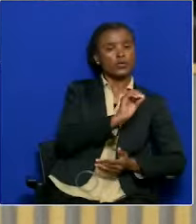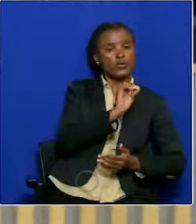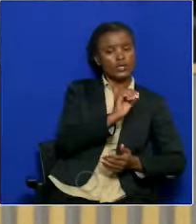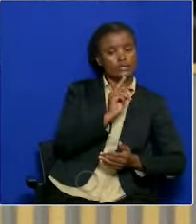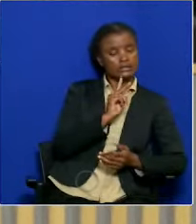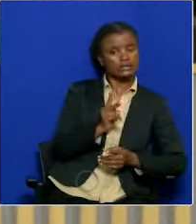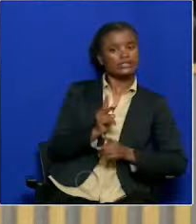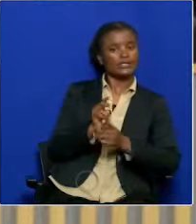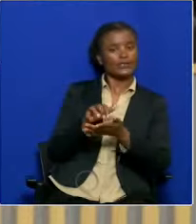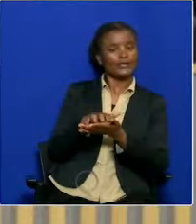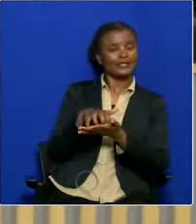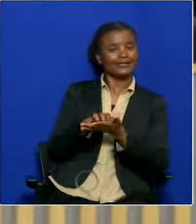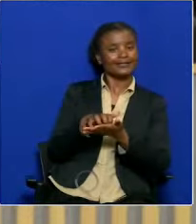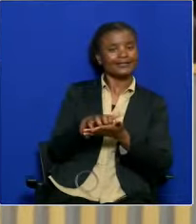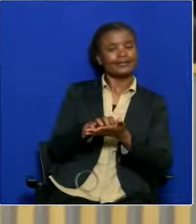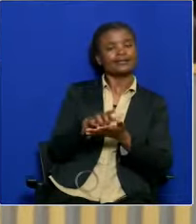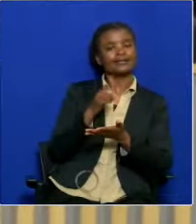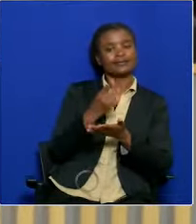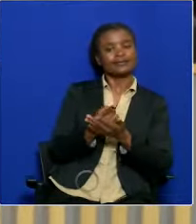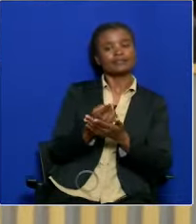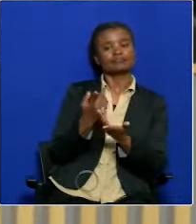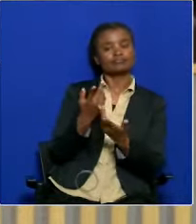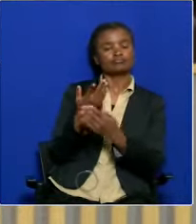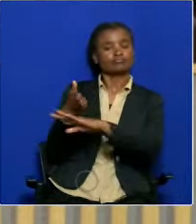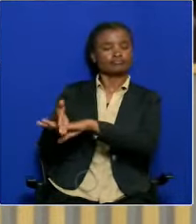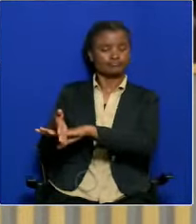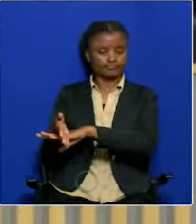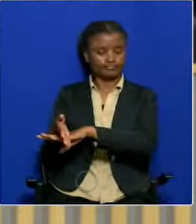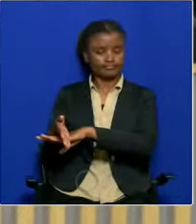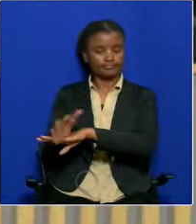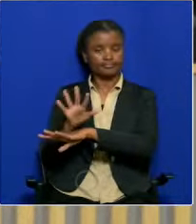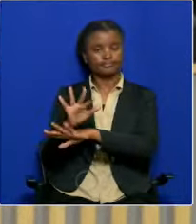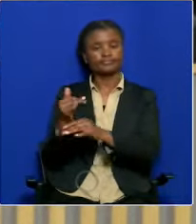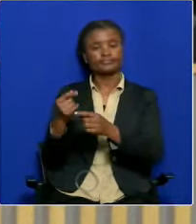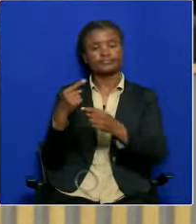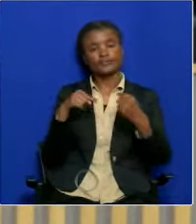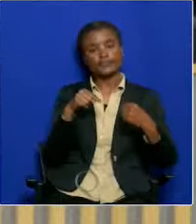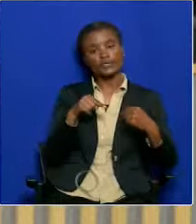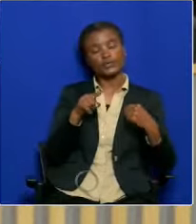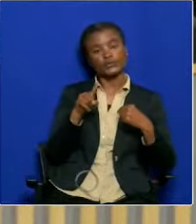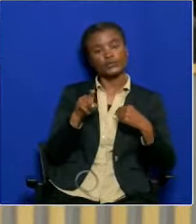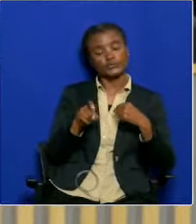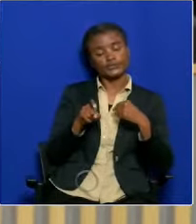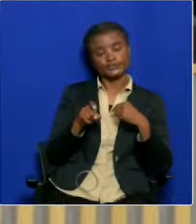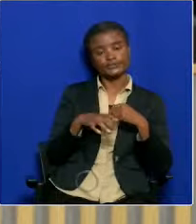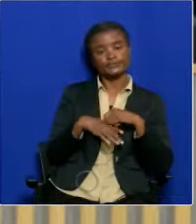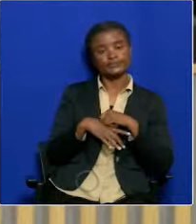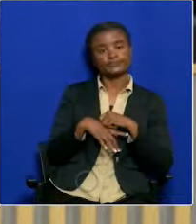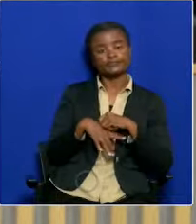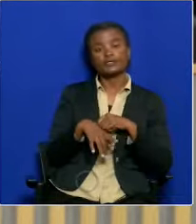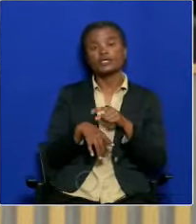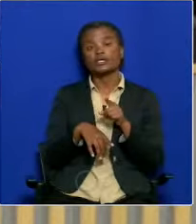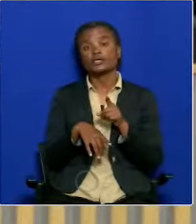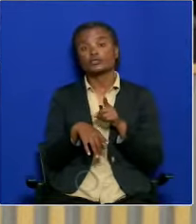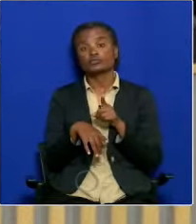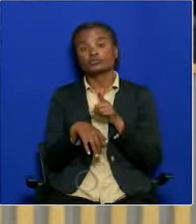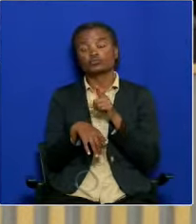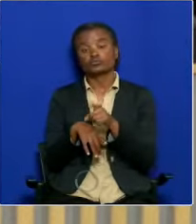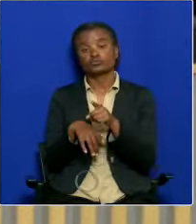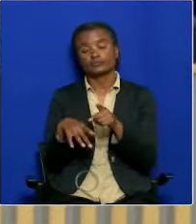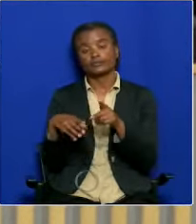that's an entry point. But let me go back to my question. Do you accept that